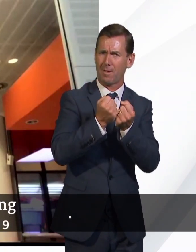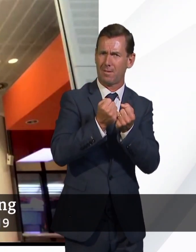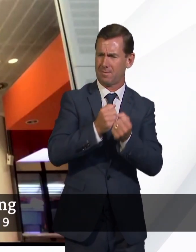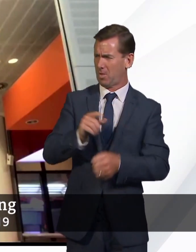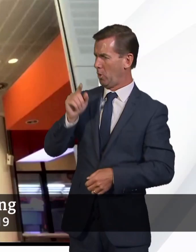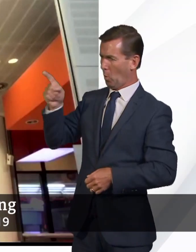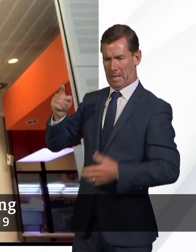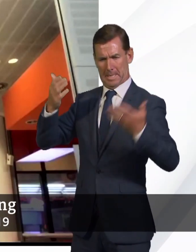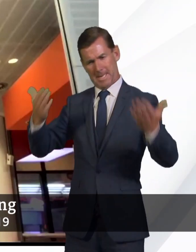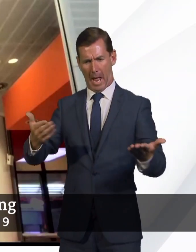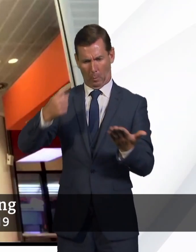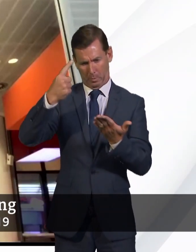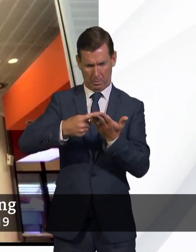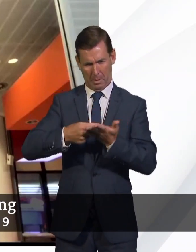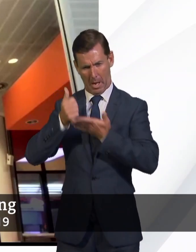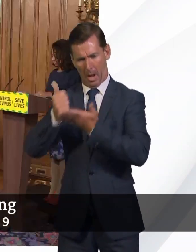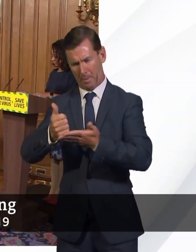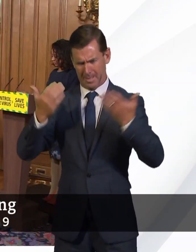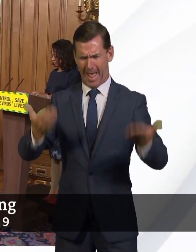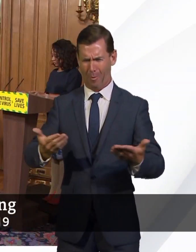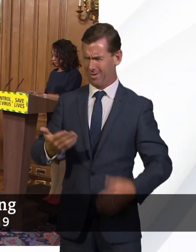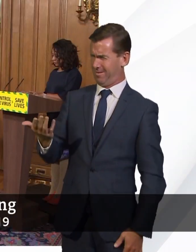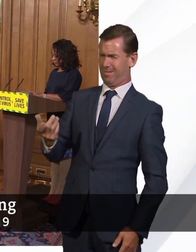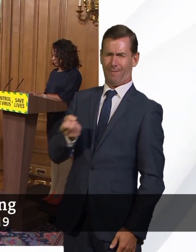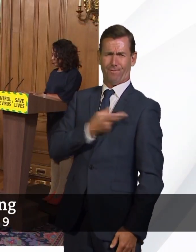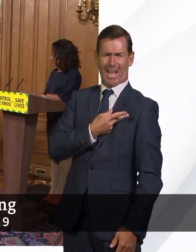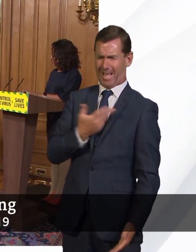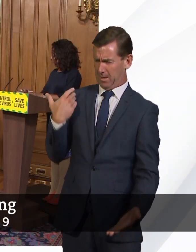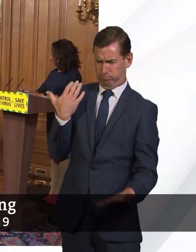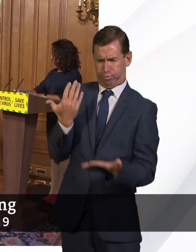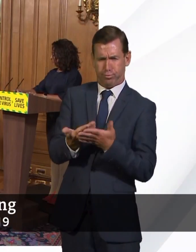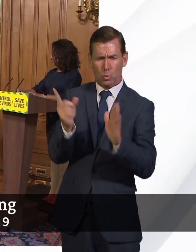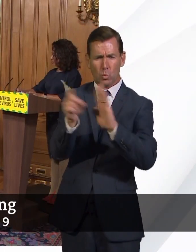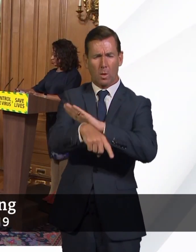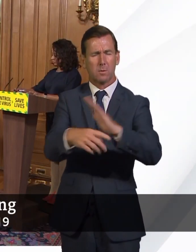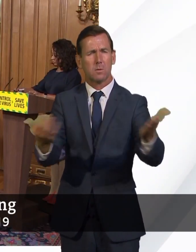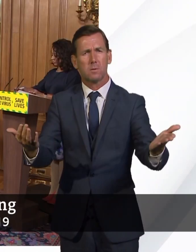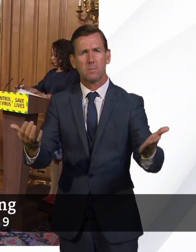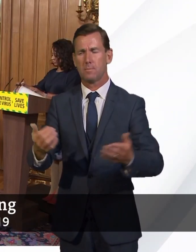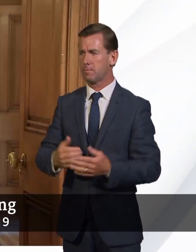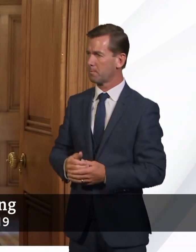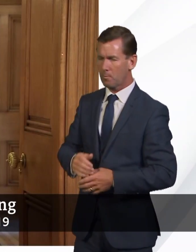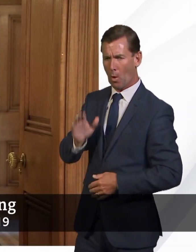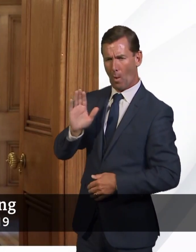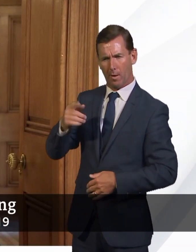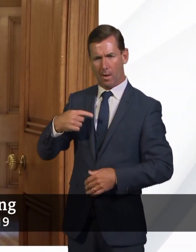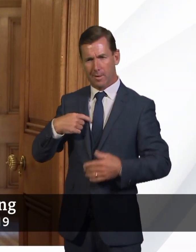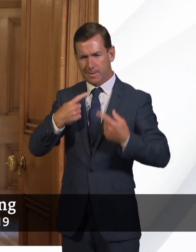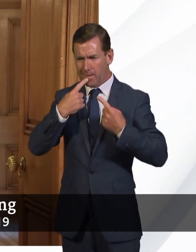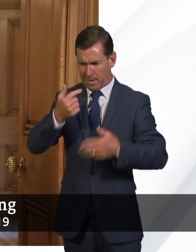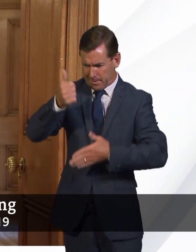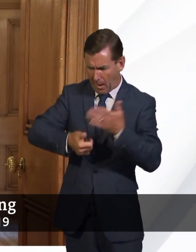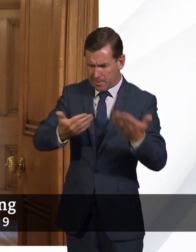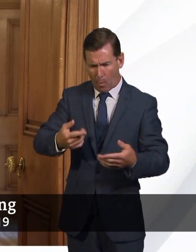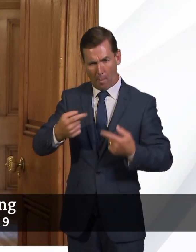they too little, too late? Well, what I set out today are the things that we've been doing throughout this crisis